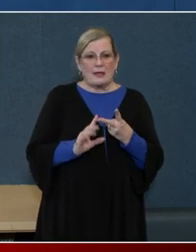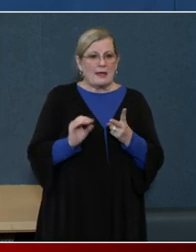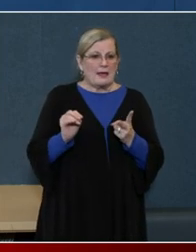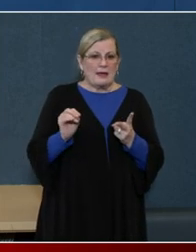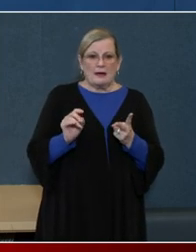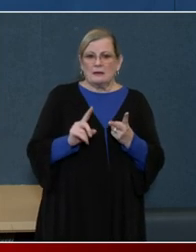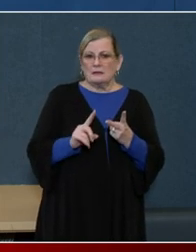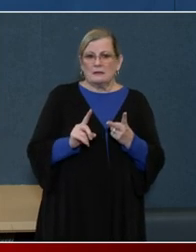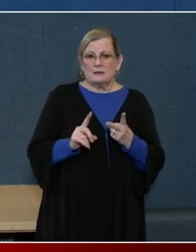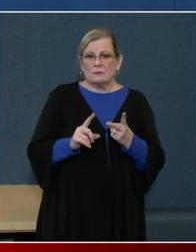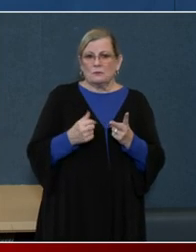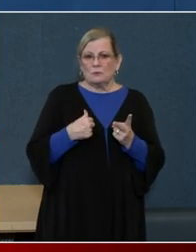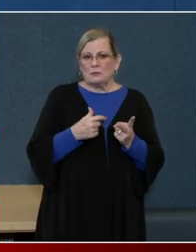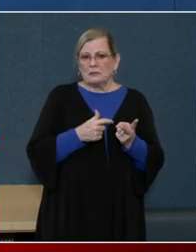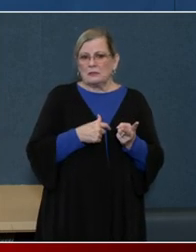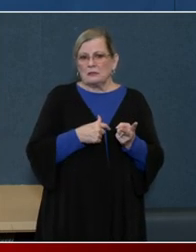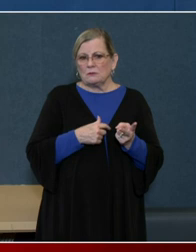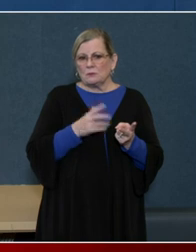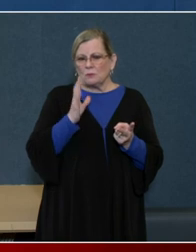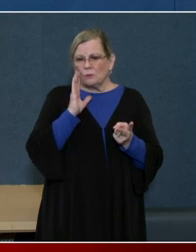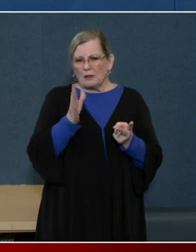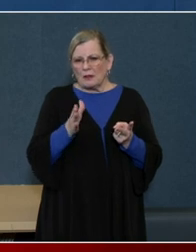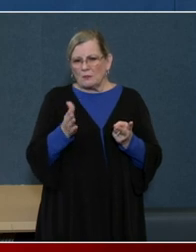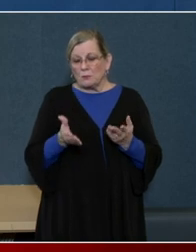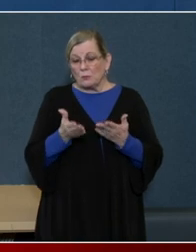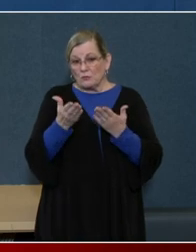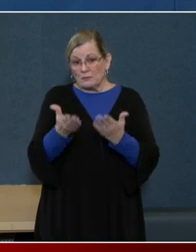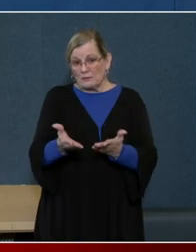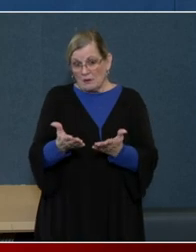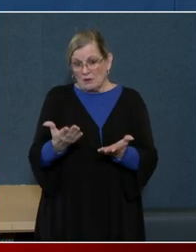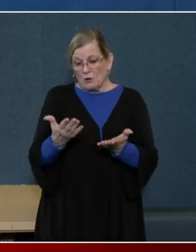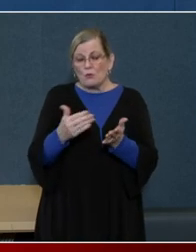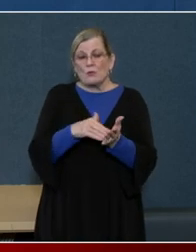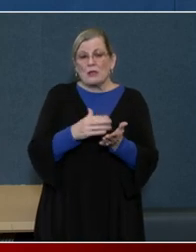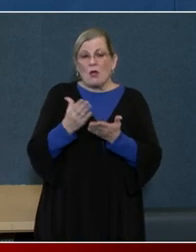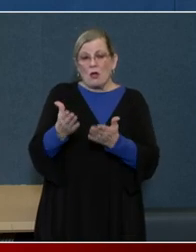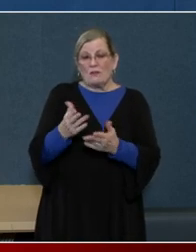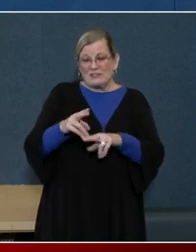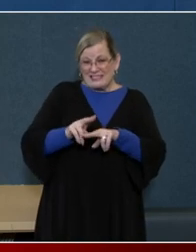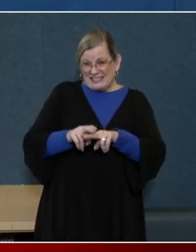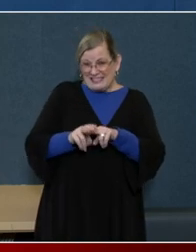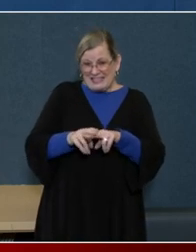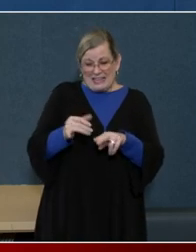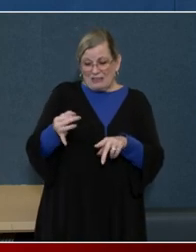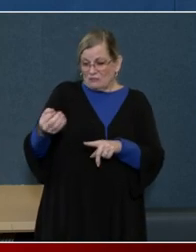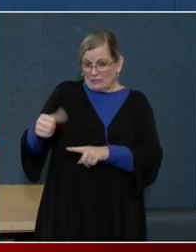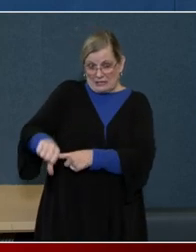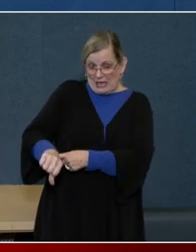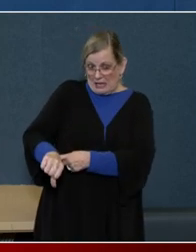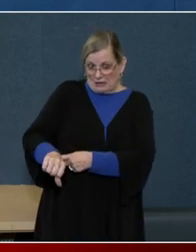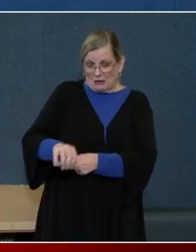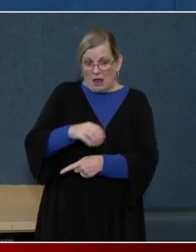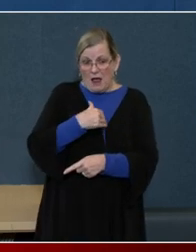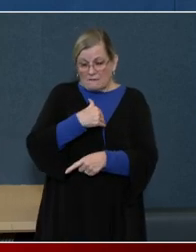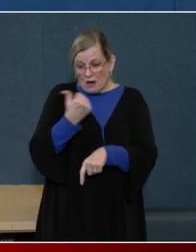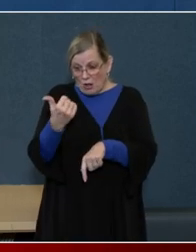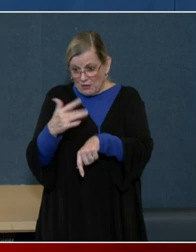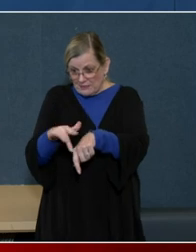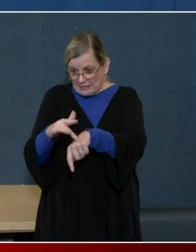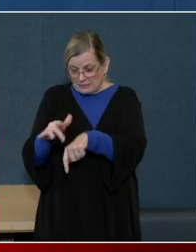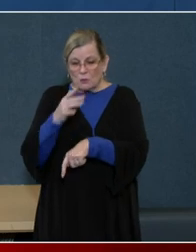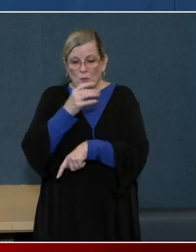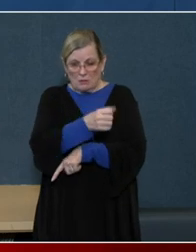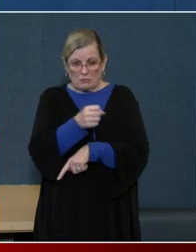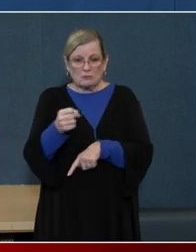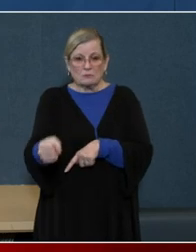language learners. We will also prioritize students who are designated as at risk, and then all other